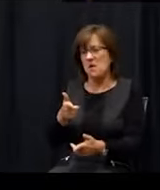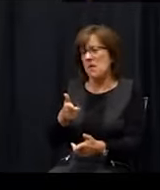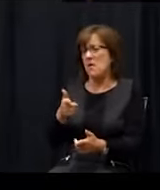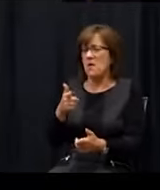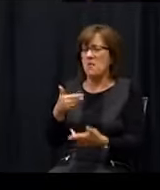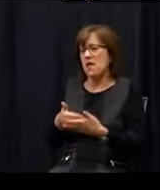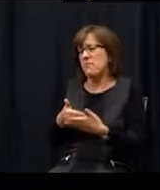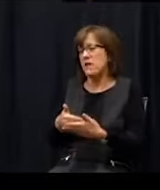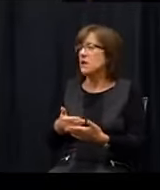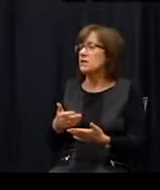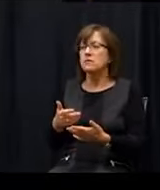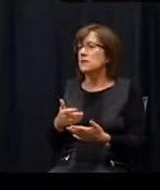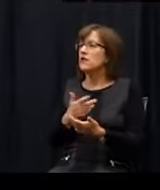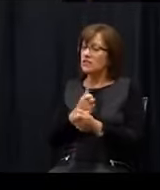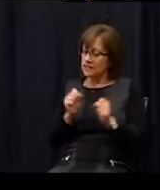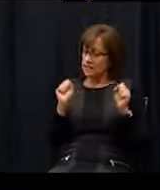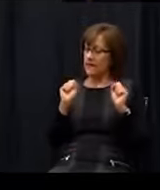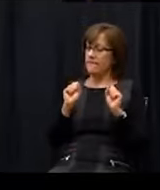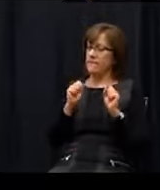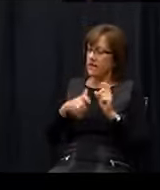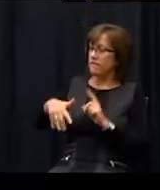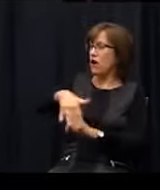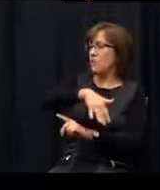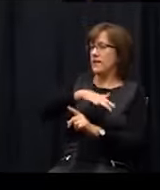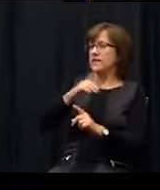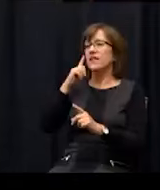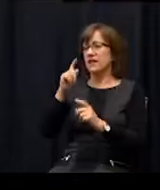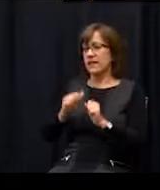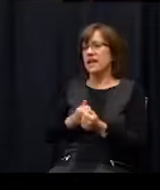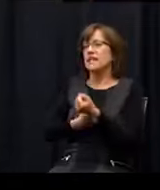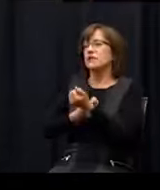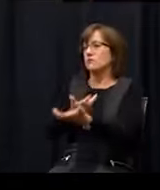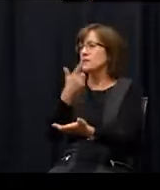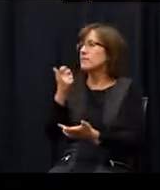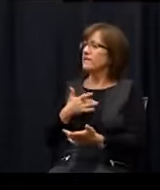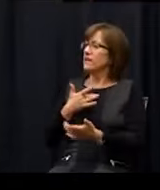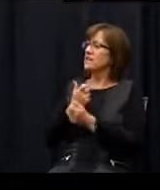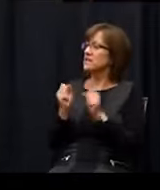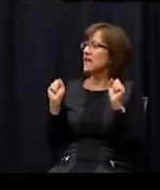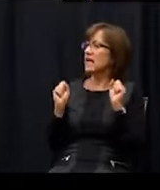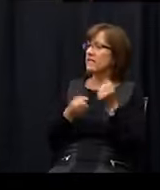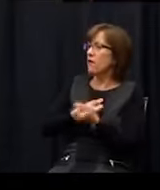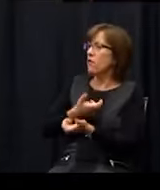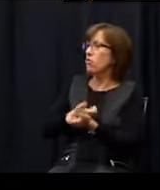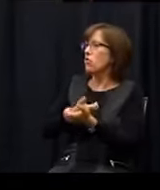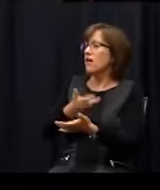very safe environment. So I think they're able to express that because they feel safe, and they know that the other